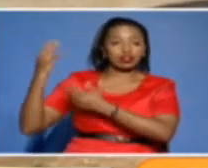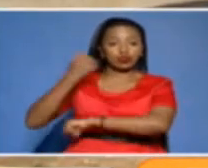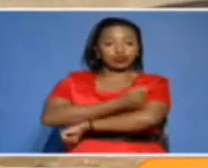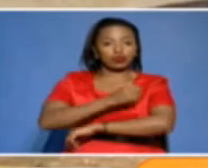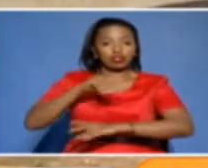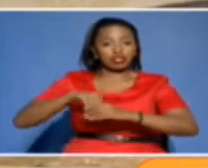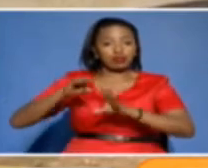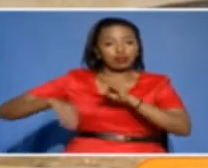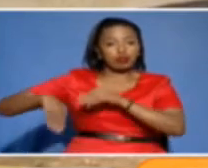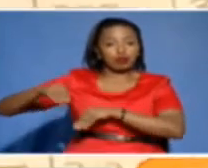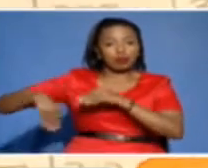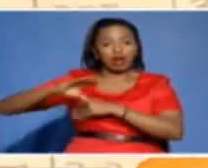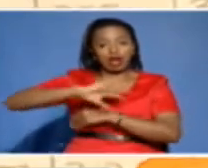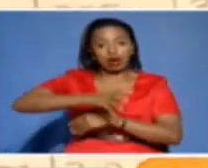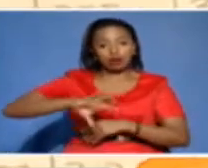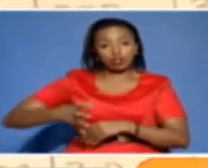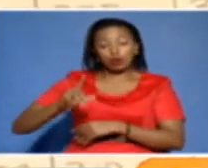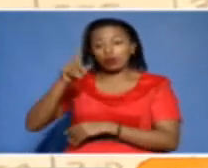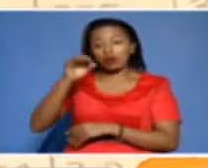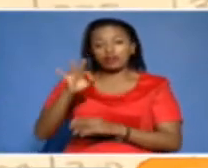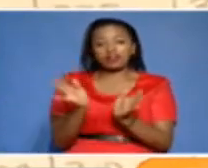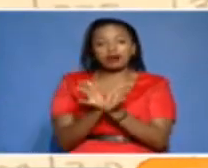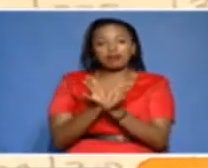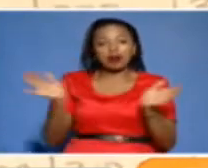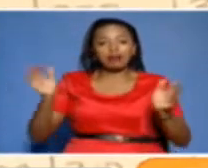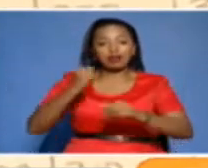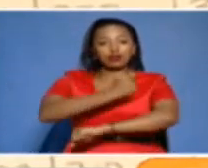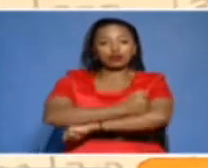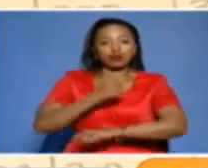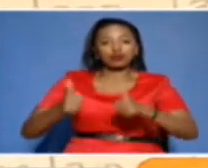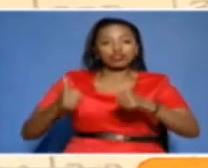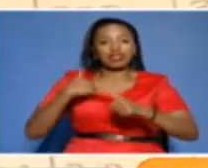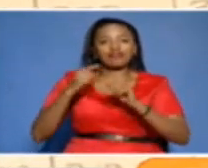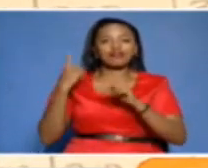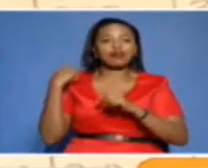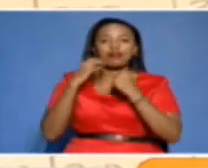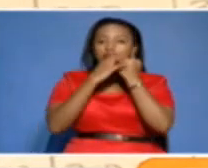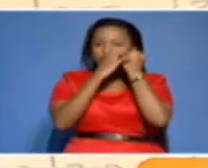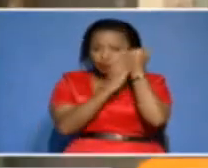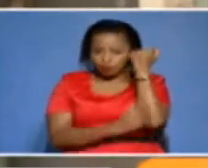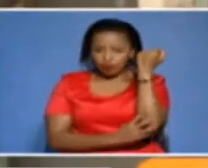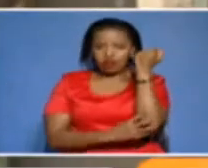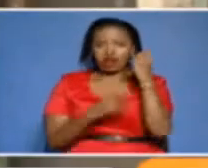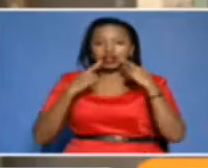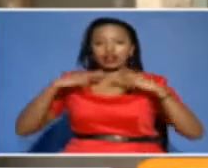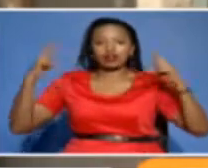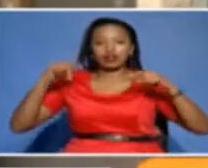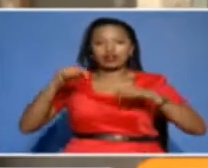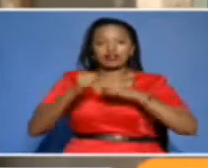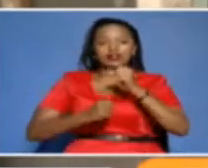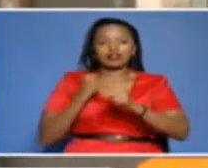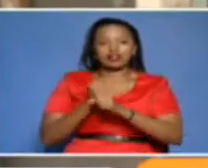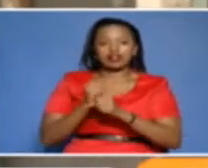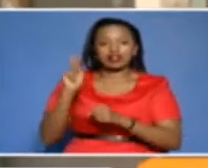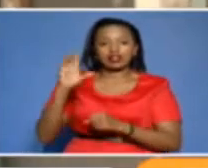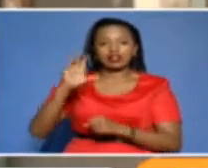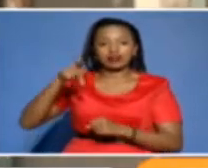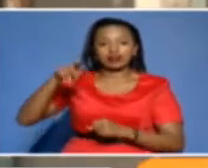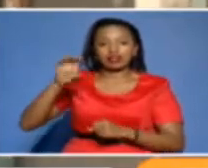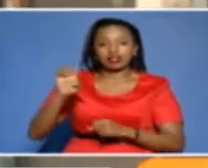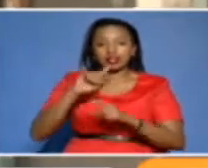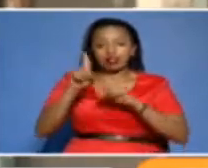St. Peter's Mwiruti in Bungoma County stands out as one of the public schools that posted poor results in this year's KCPE exam.